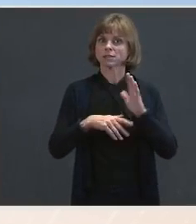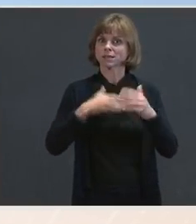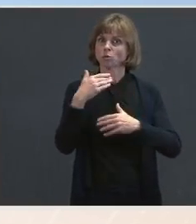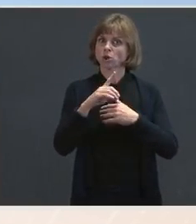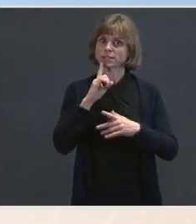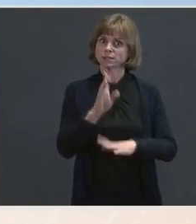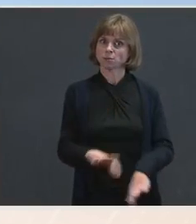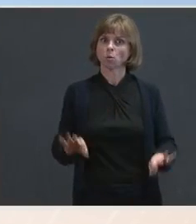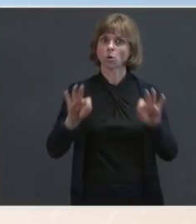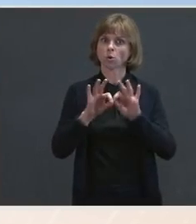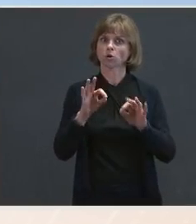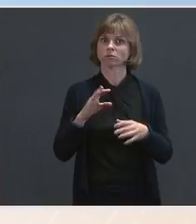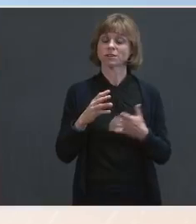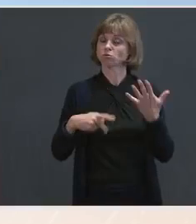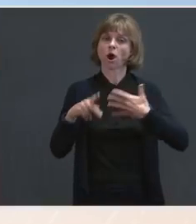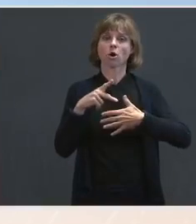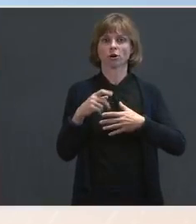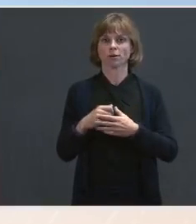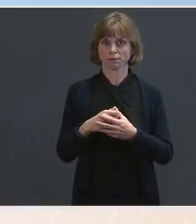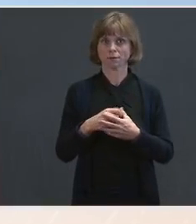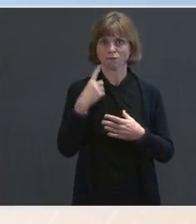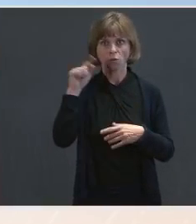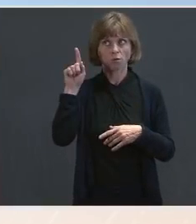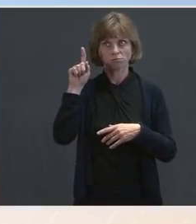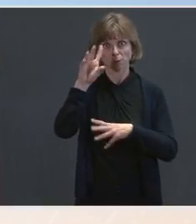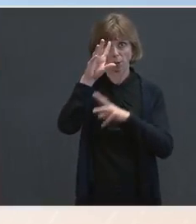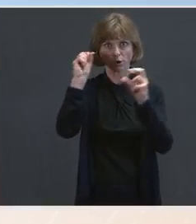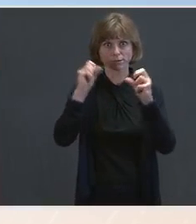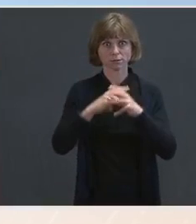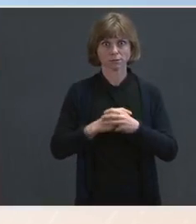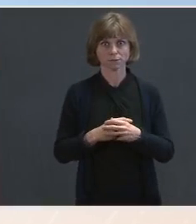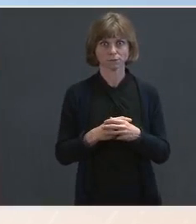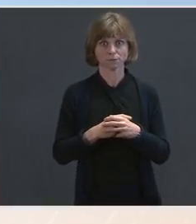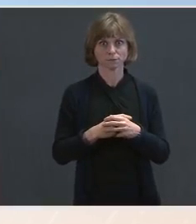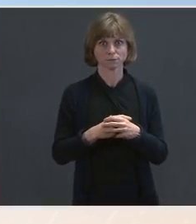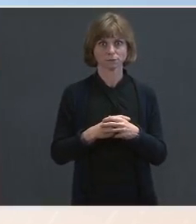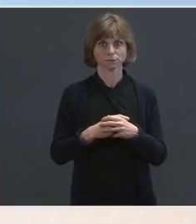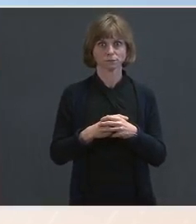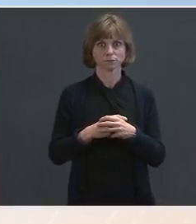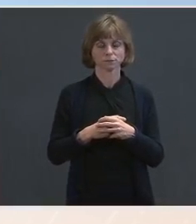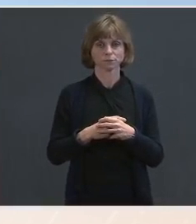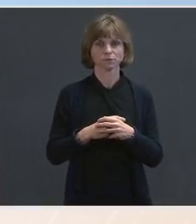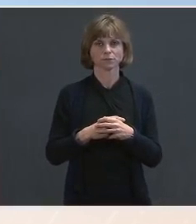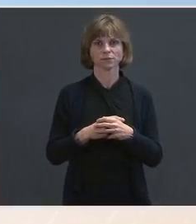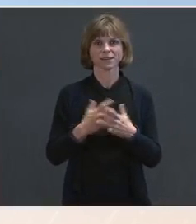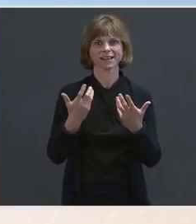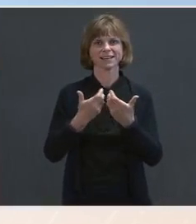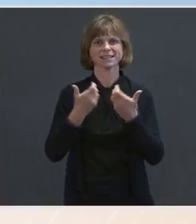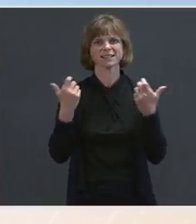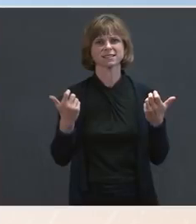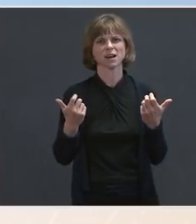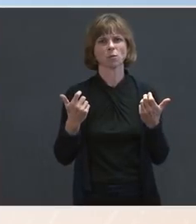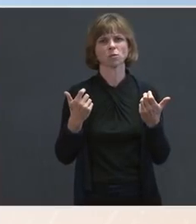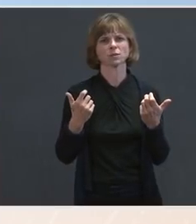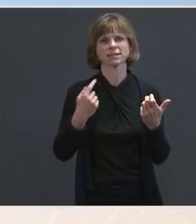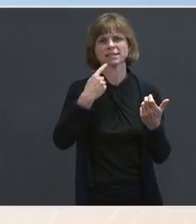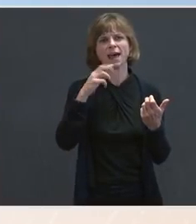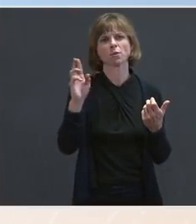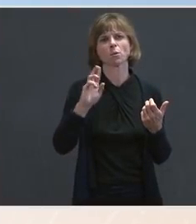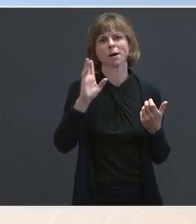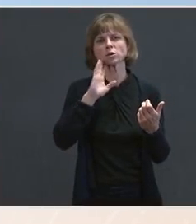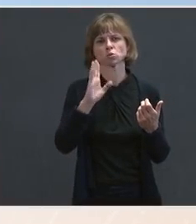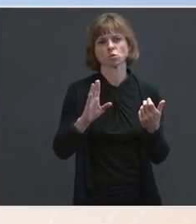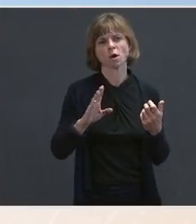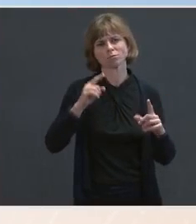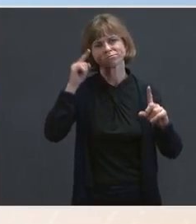imperative and a priority for this administration. Go ahead. Senate Republicans have made pretty clear that they intend to block